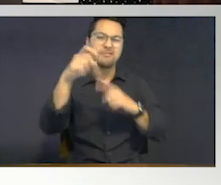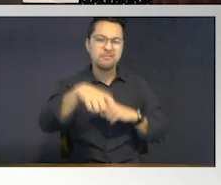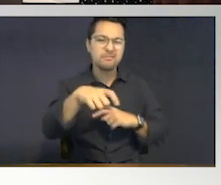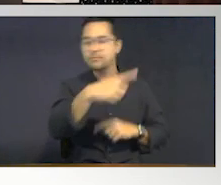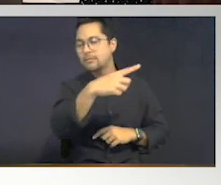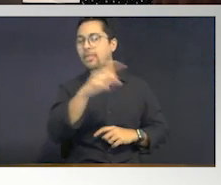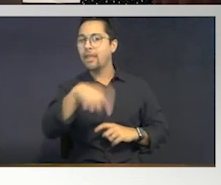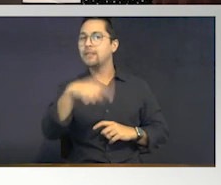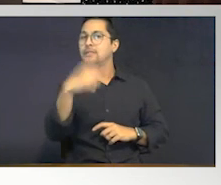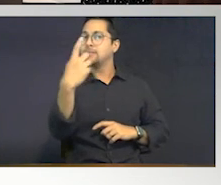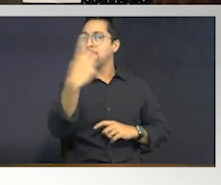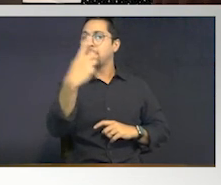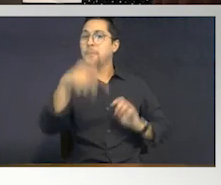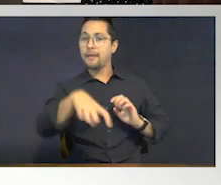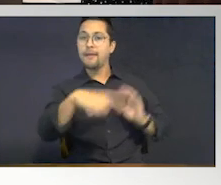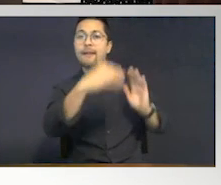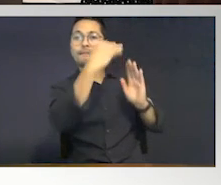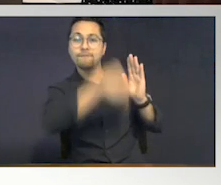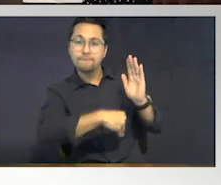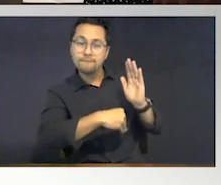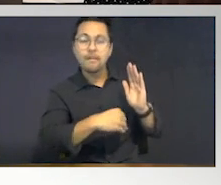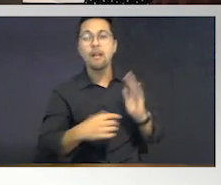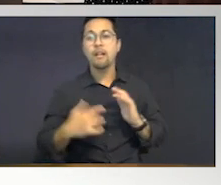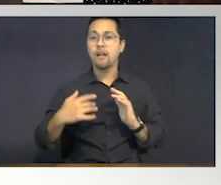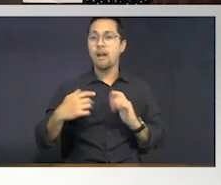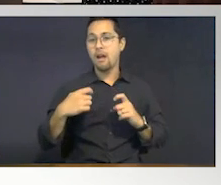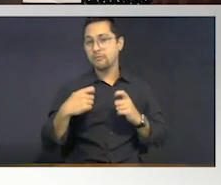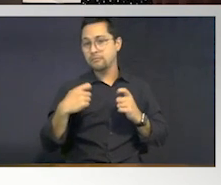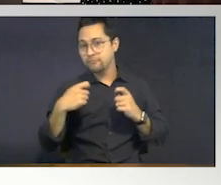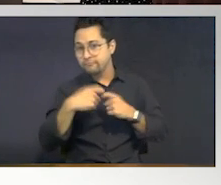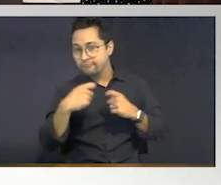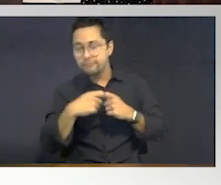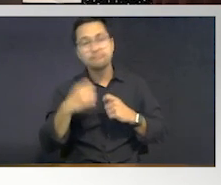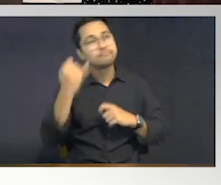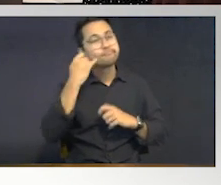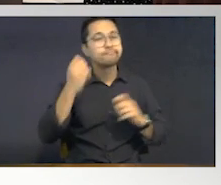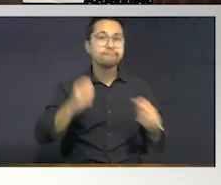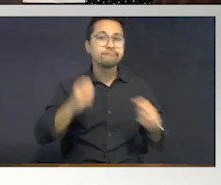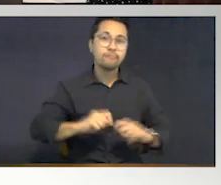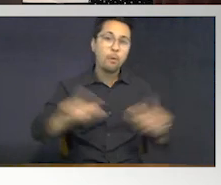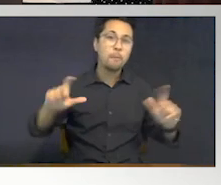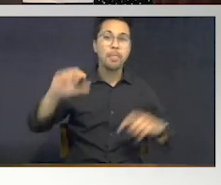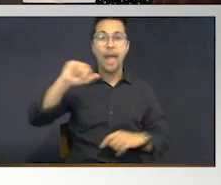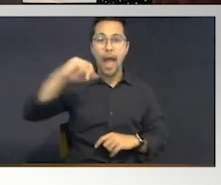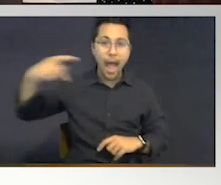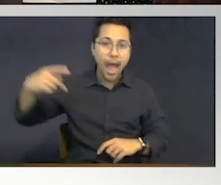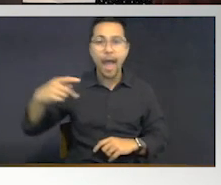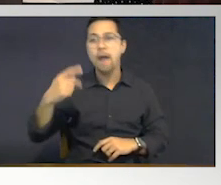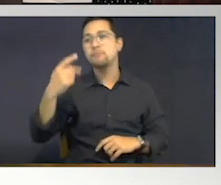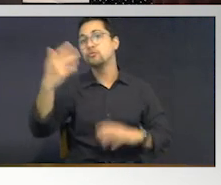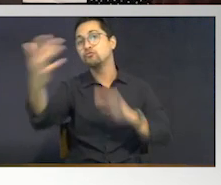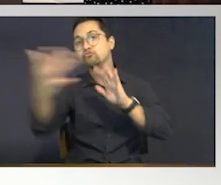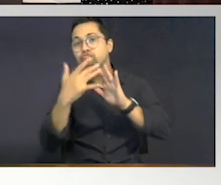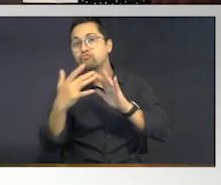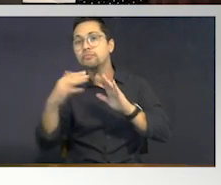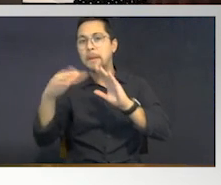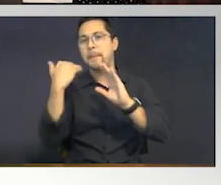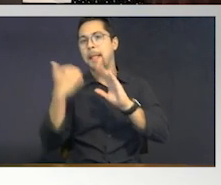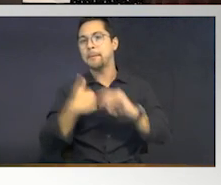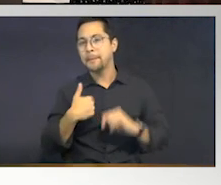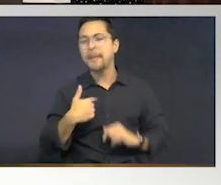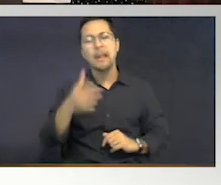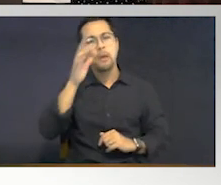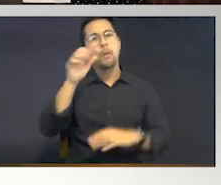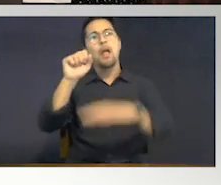something you can fill out electronically. And again, that's something, if you go into the app or you email me, if you email me, I'll send